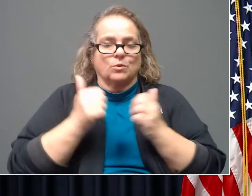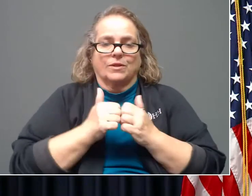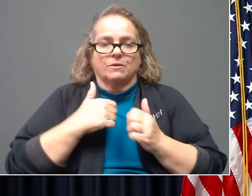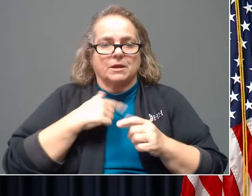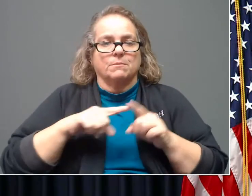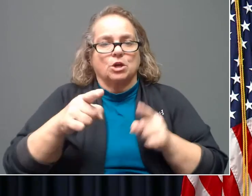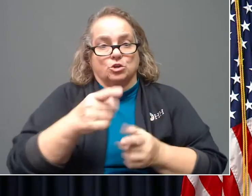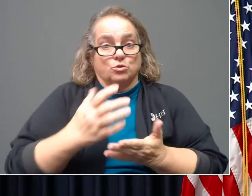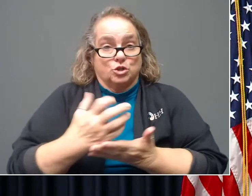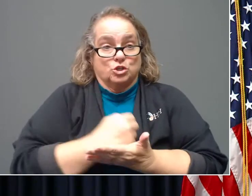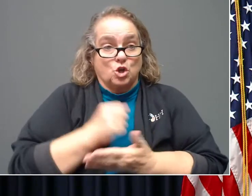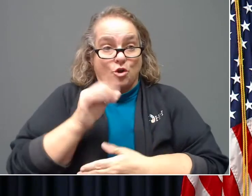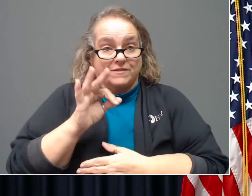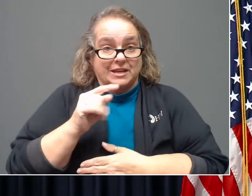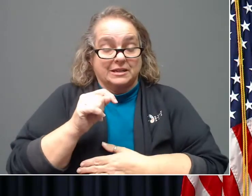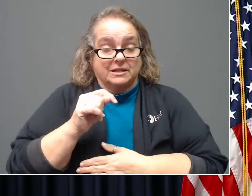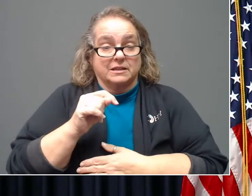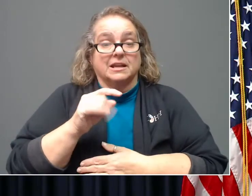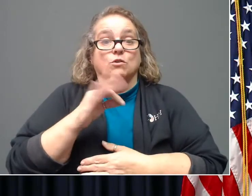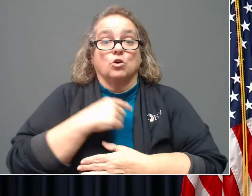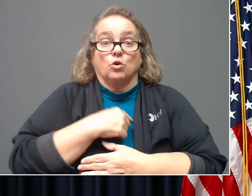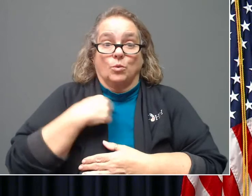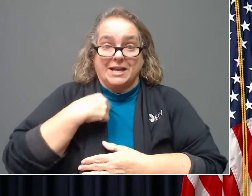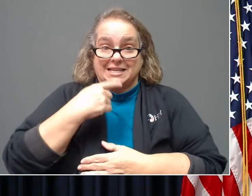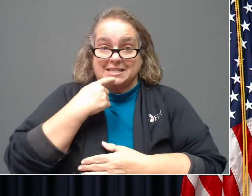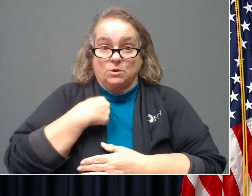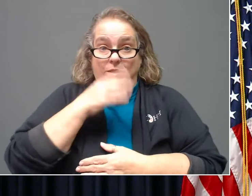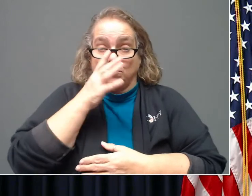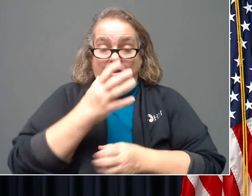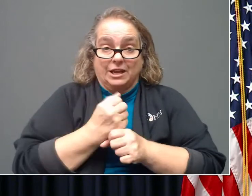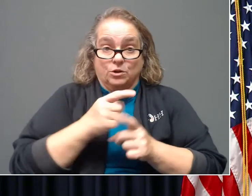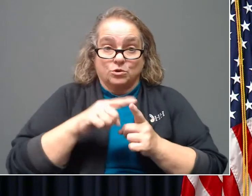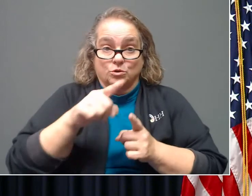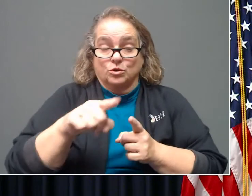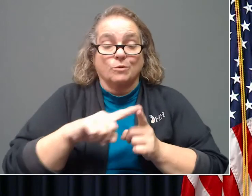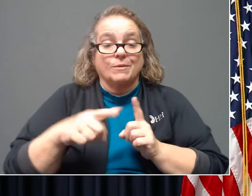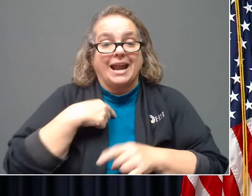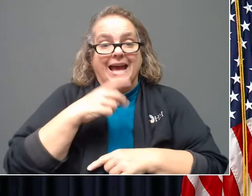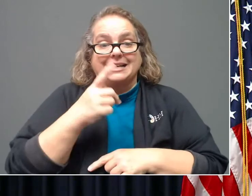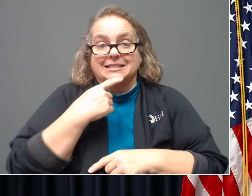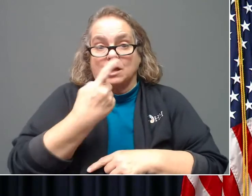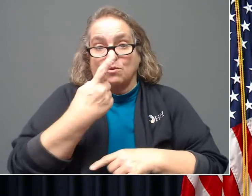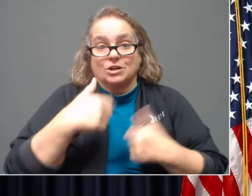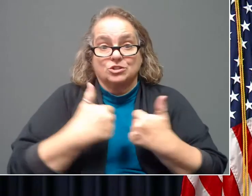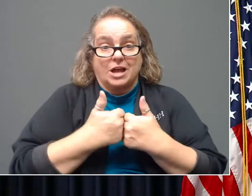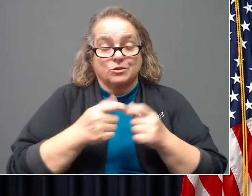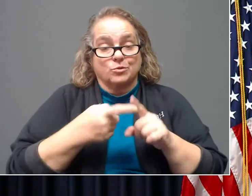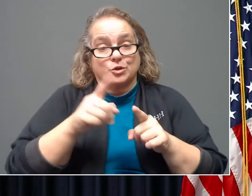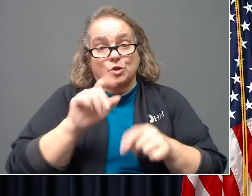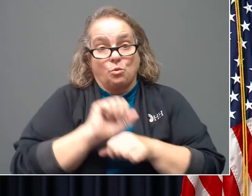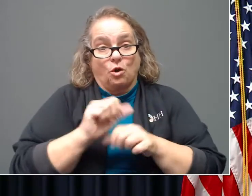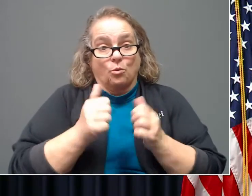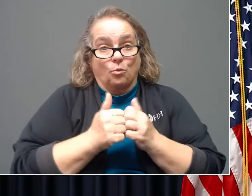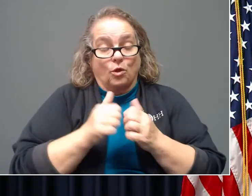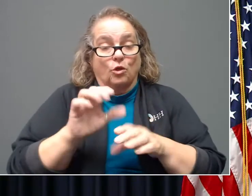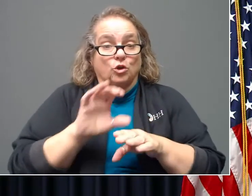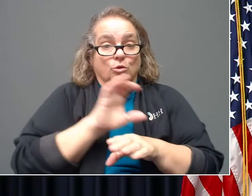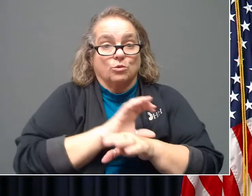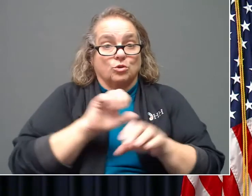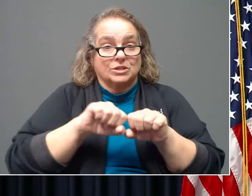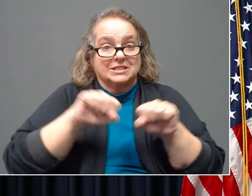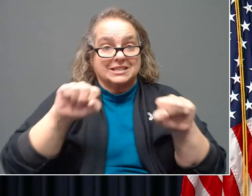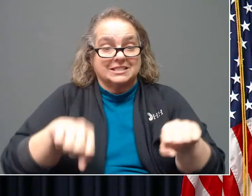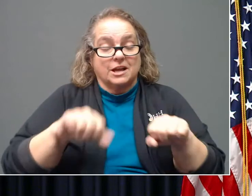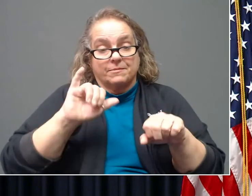we said we would get it to you, I will say one challenge is when you were working with the computer system originally put in place in the 70s